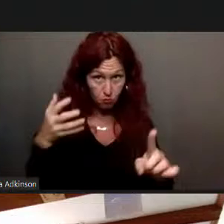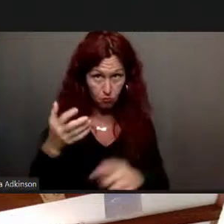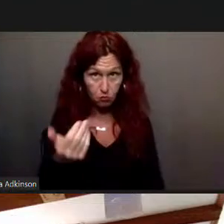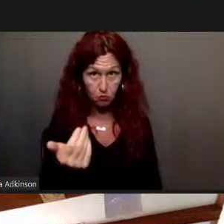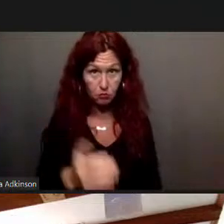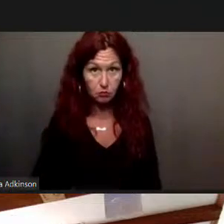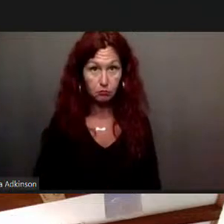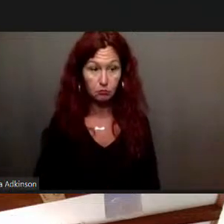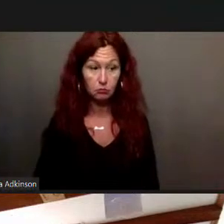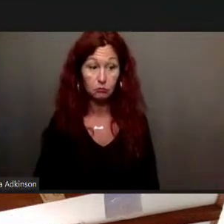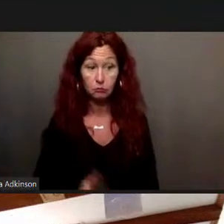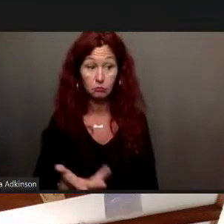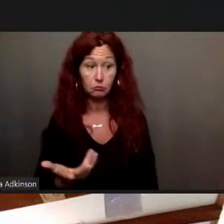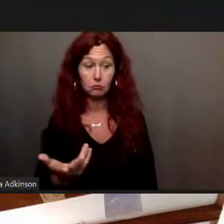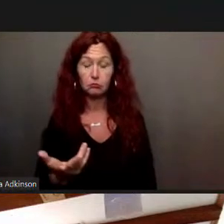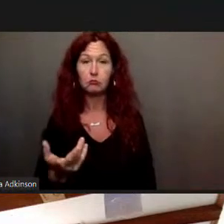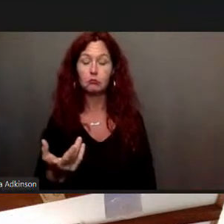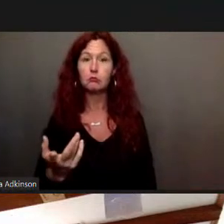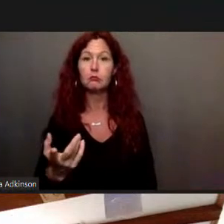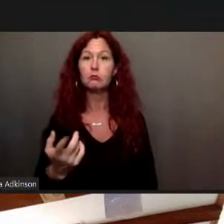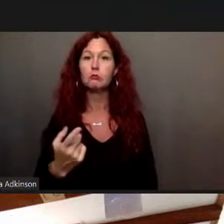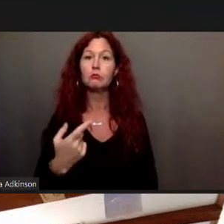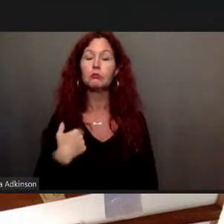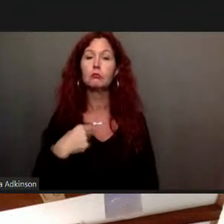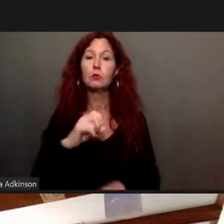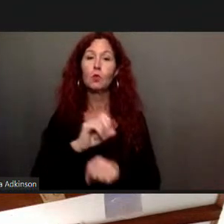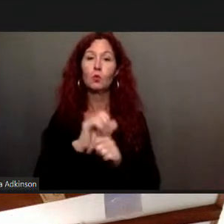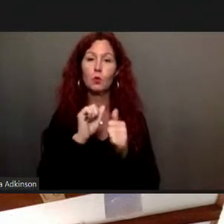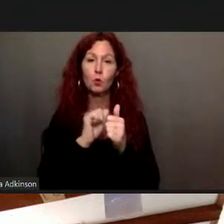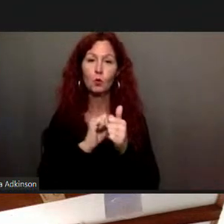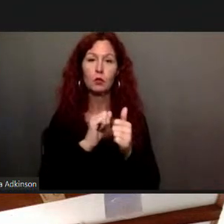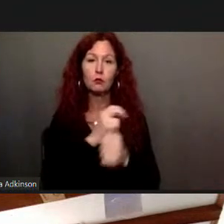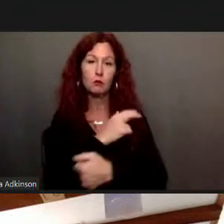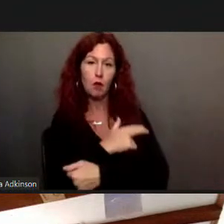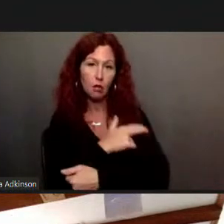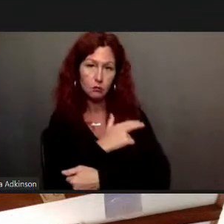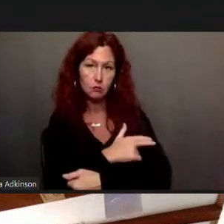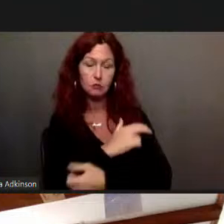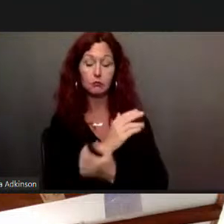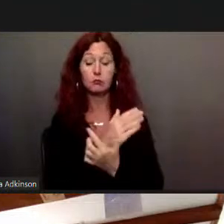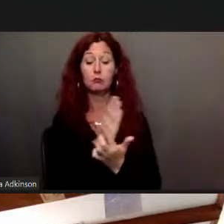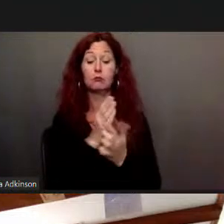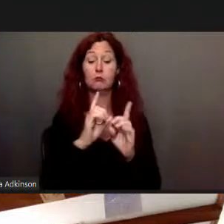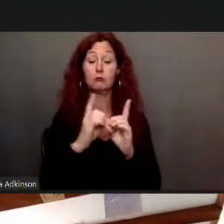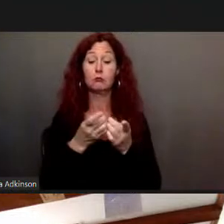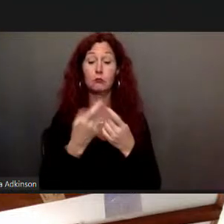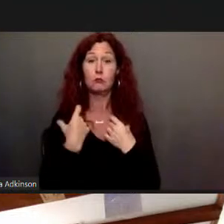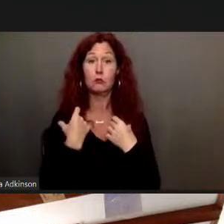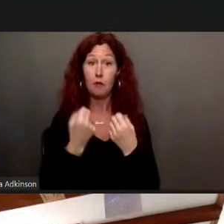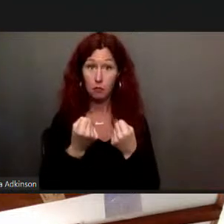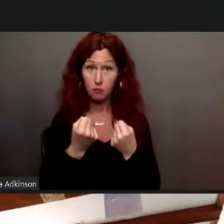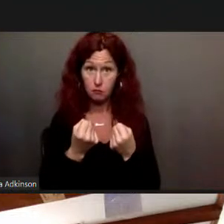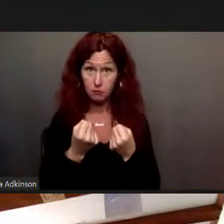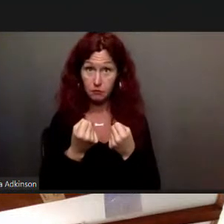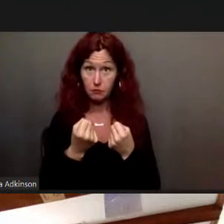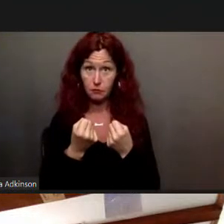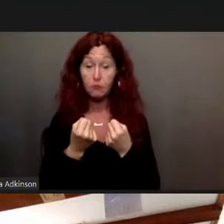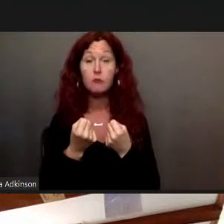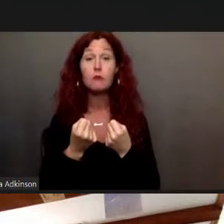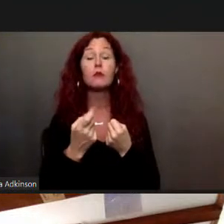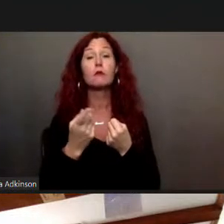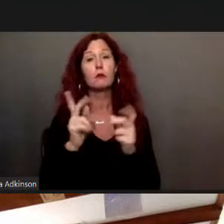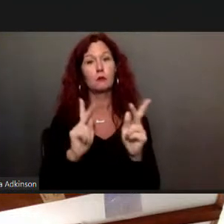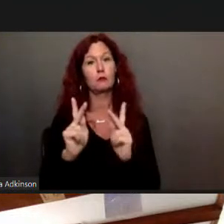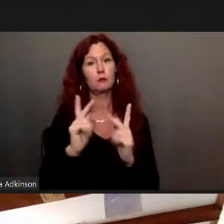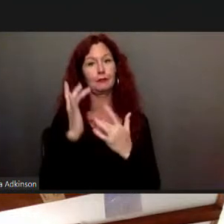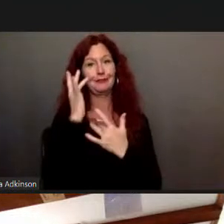working with the hospitals and also the Florida Department of Health, who will be referring those individuals. I'm sorry, the hospitals were referring it to the Florida Department of